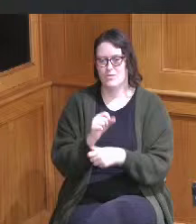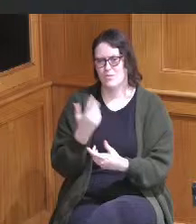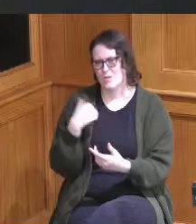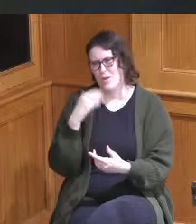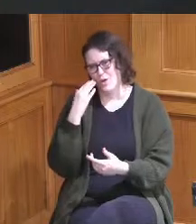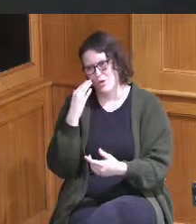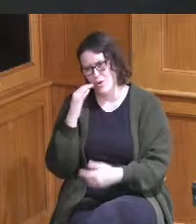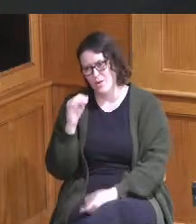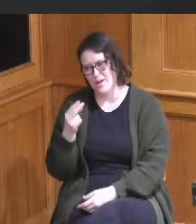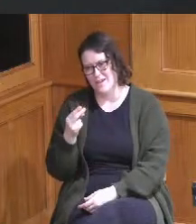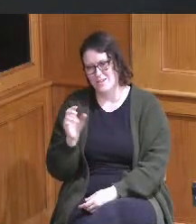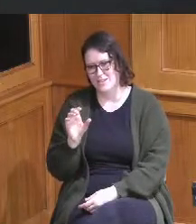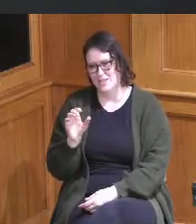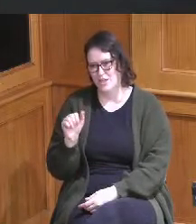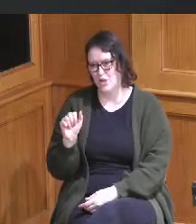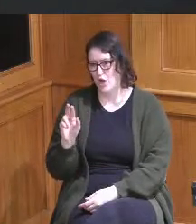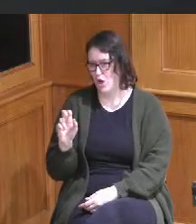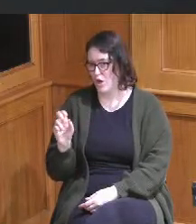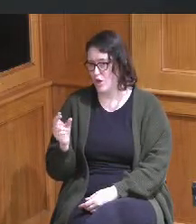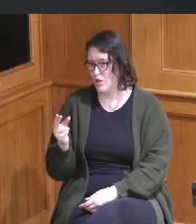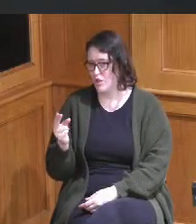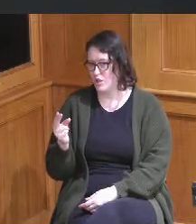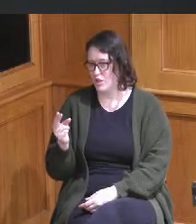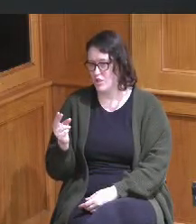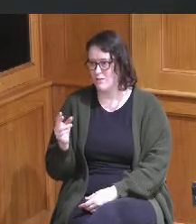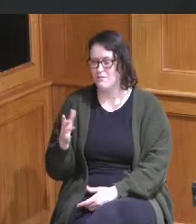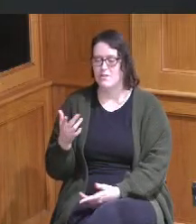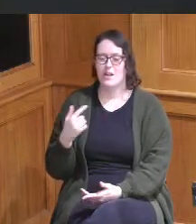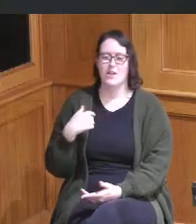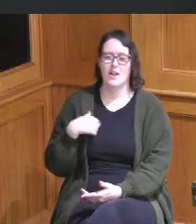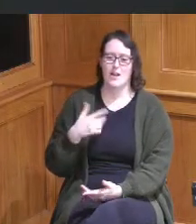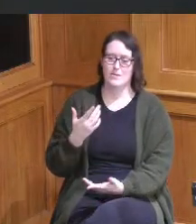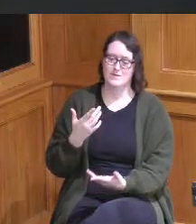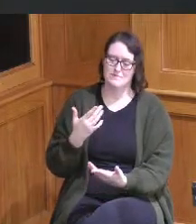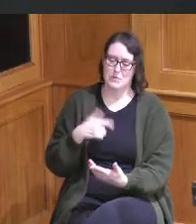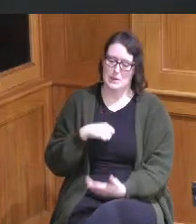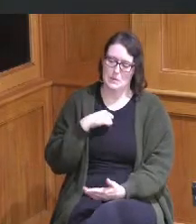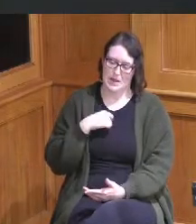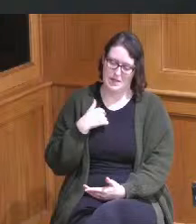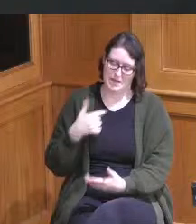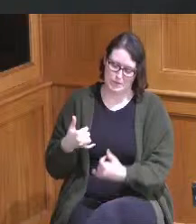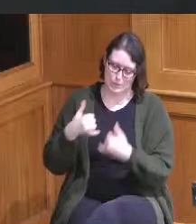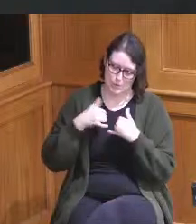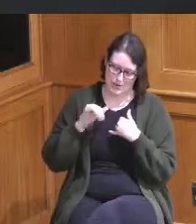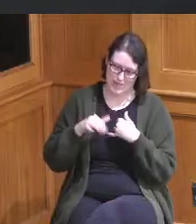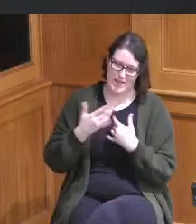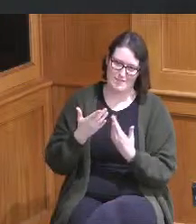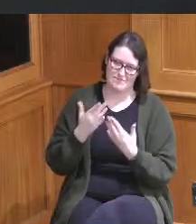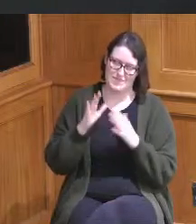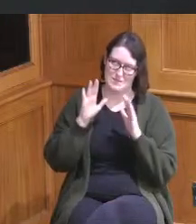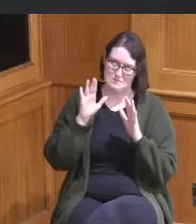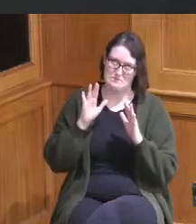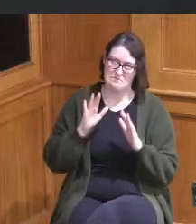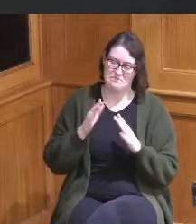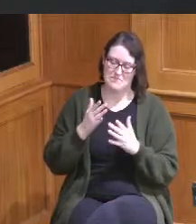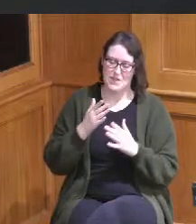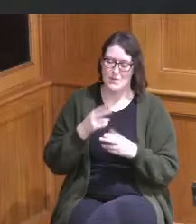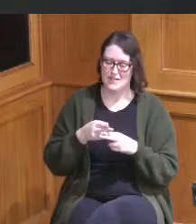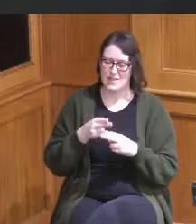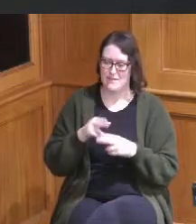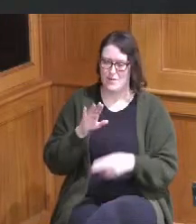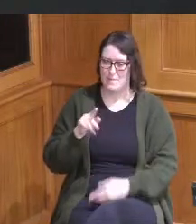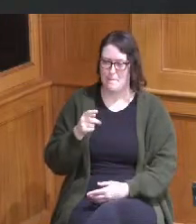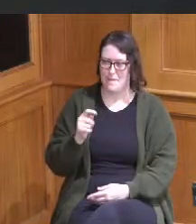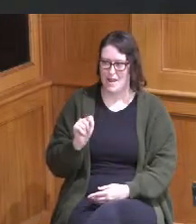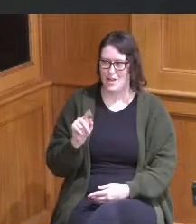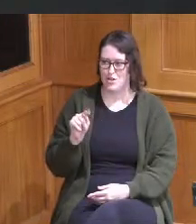but I was proud to receive that on behalf of the work of HCRC, and really grateful that it was named for Pat Tribby. Couple other